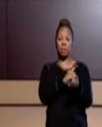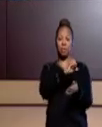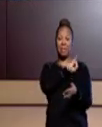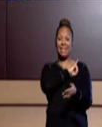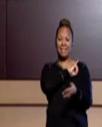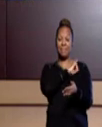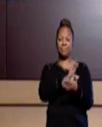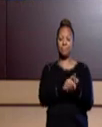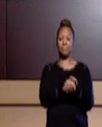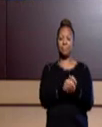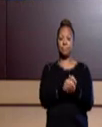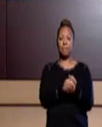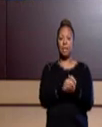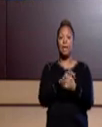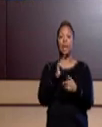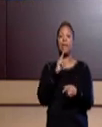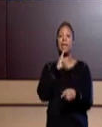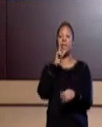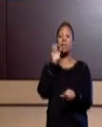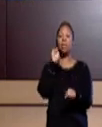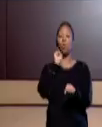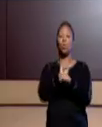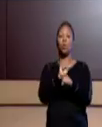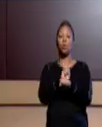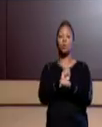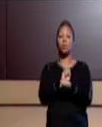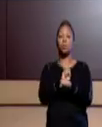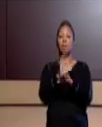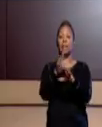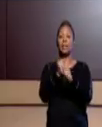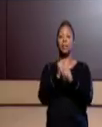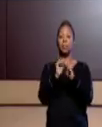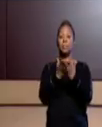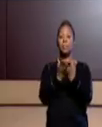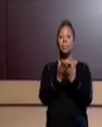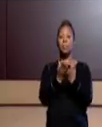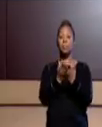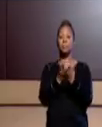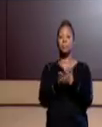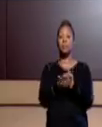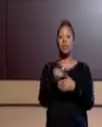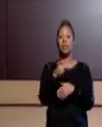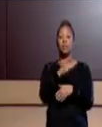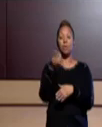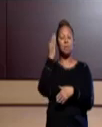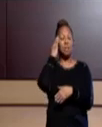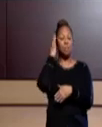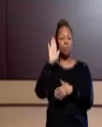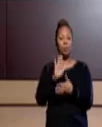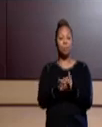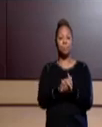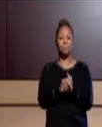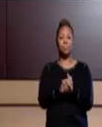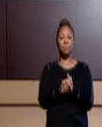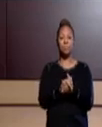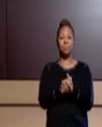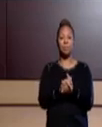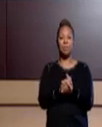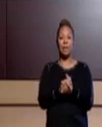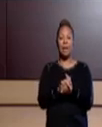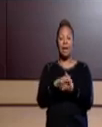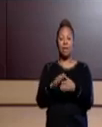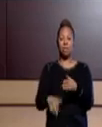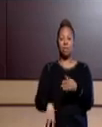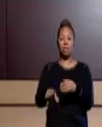It works. Get the book, find out how to do it. For those of y'all that don't know, like, I just ordered a